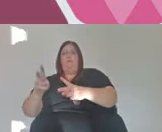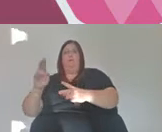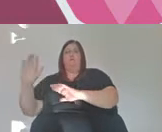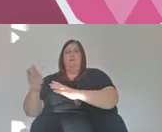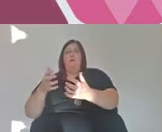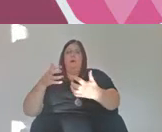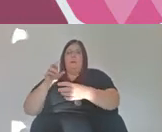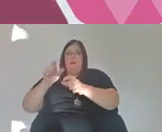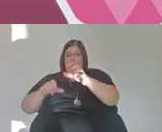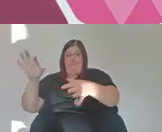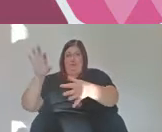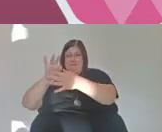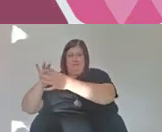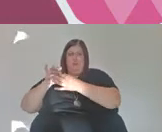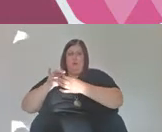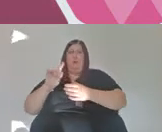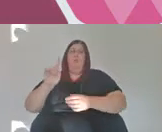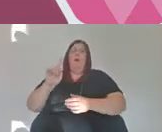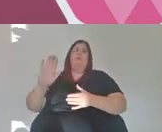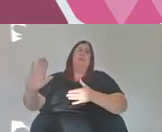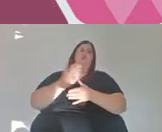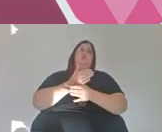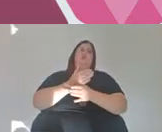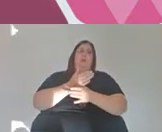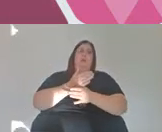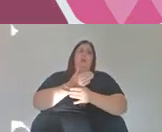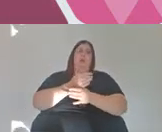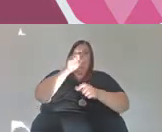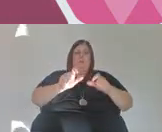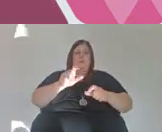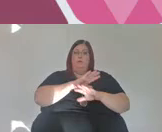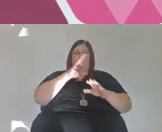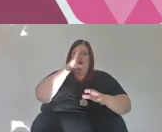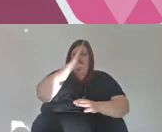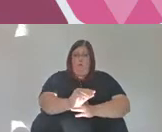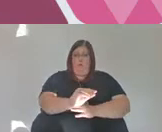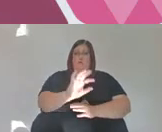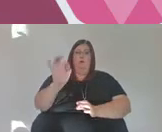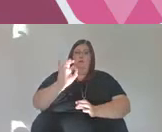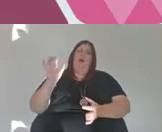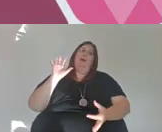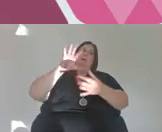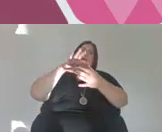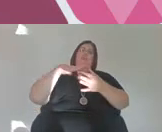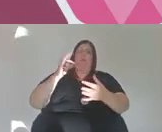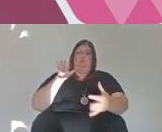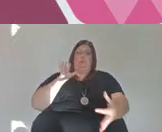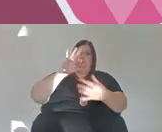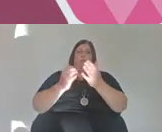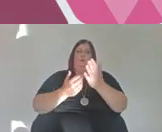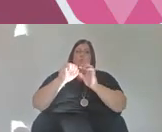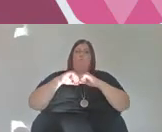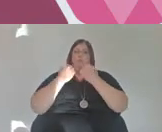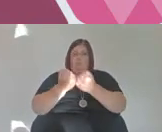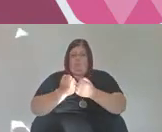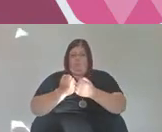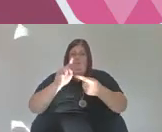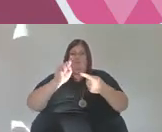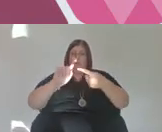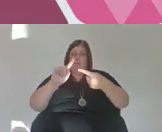participation, why have the original members of the partnership not been informed and invited to the alternative group? So that's my